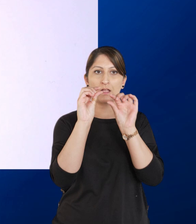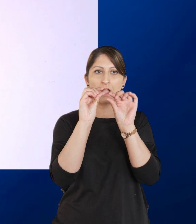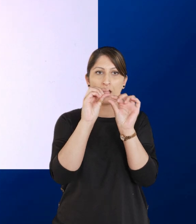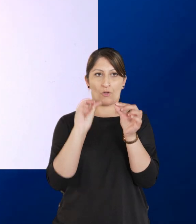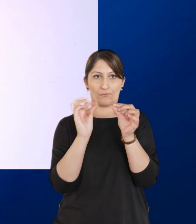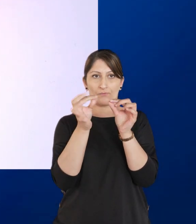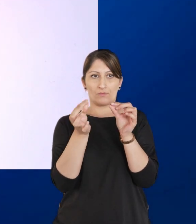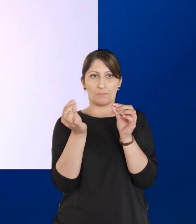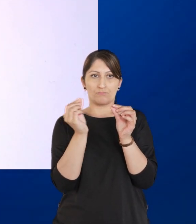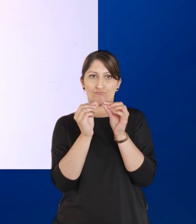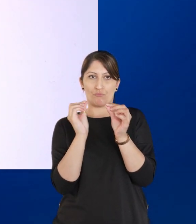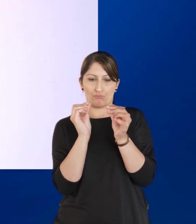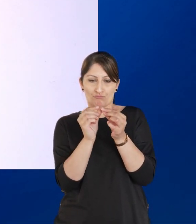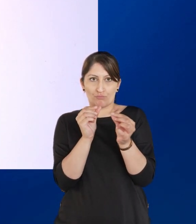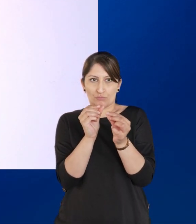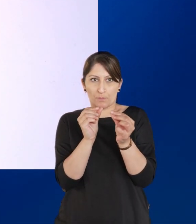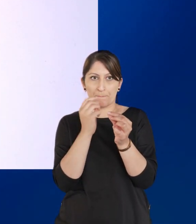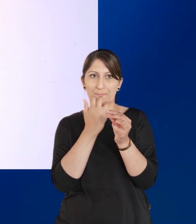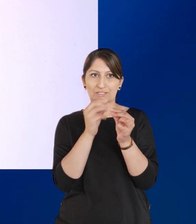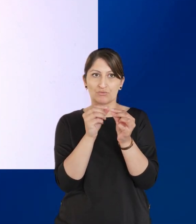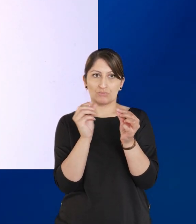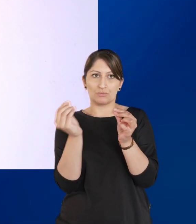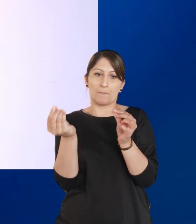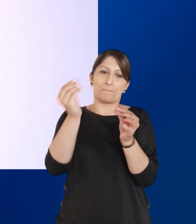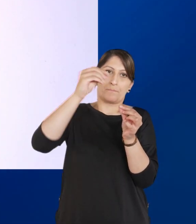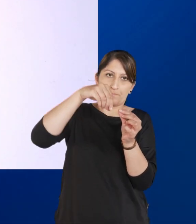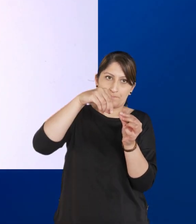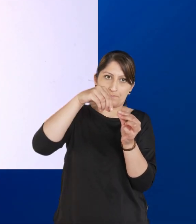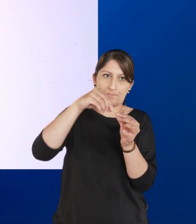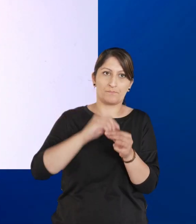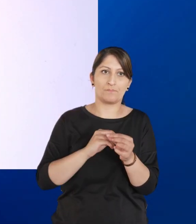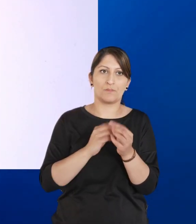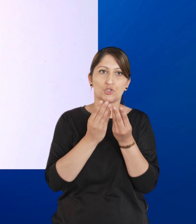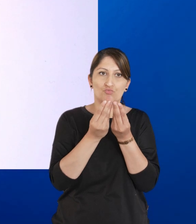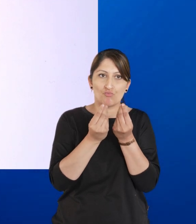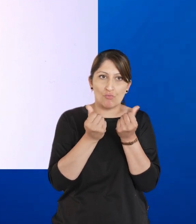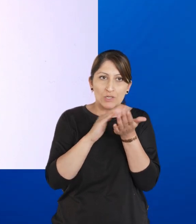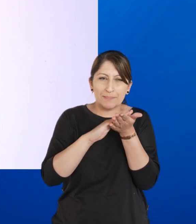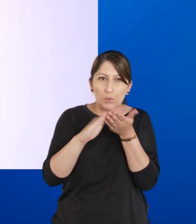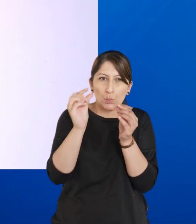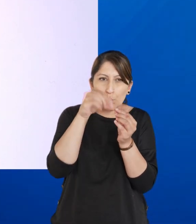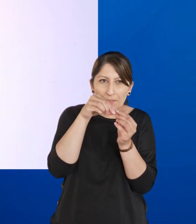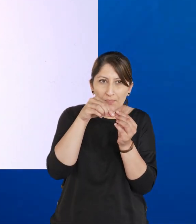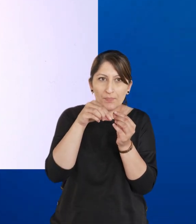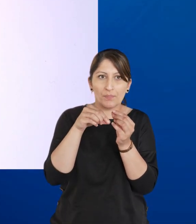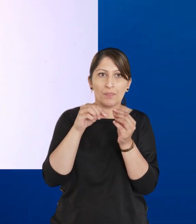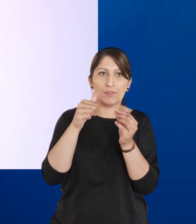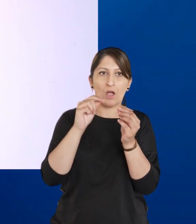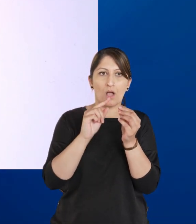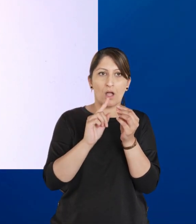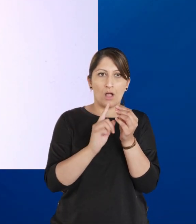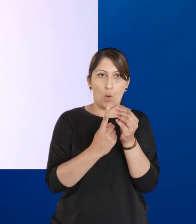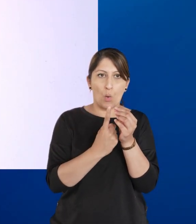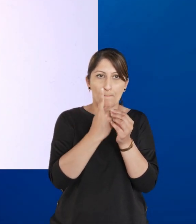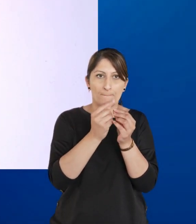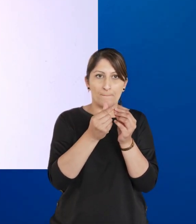Then open the battery drawer and place the battery in the battery drawer with the smooth, flat positive side